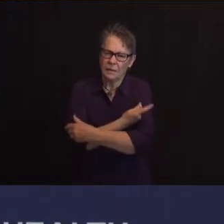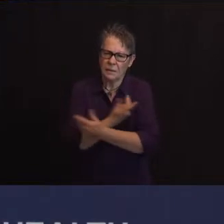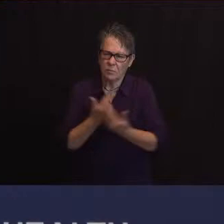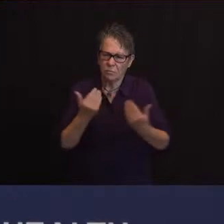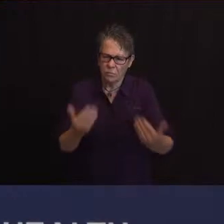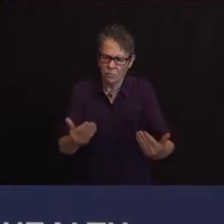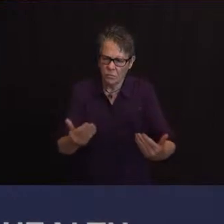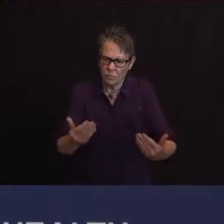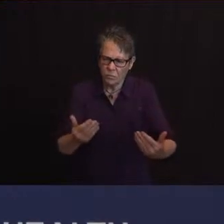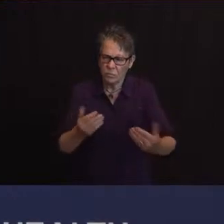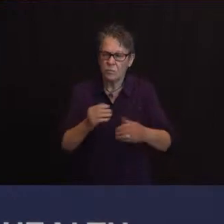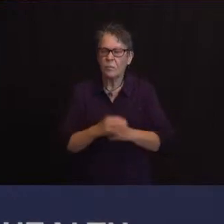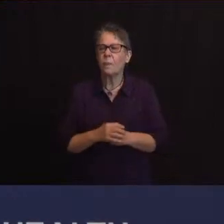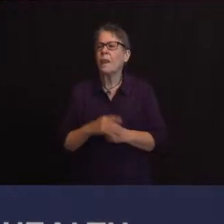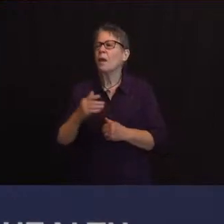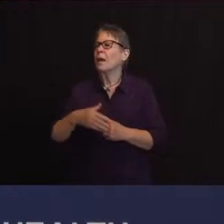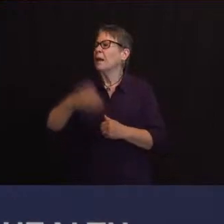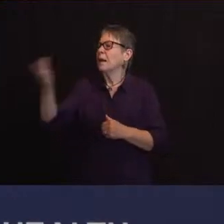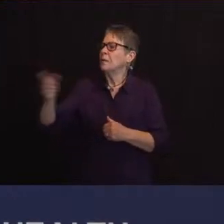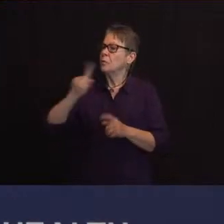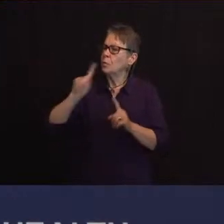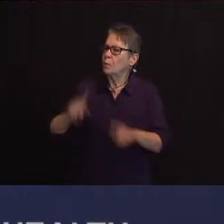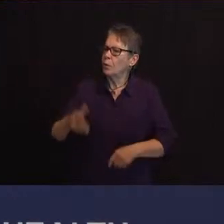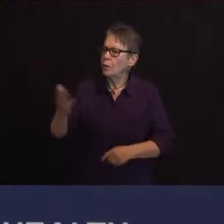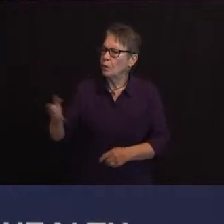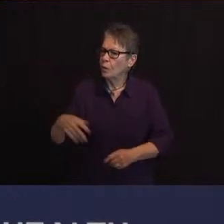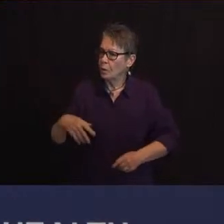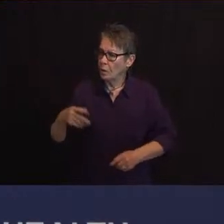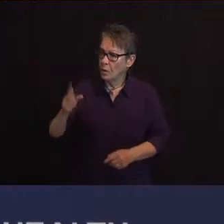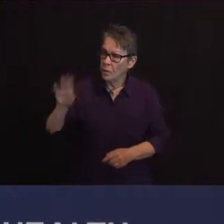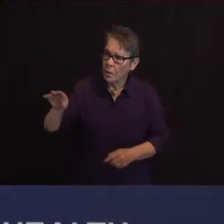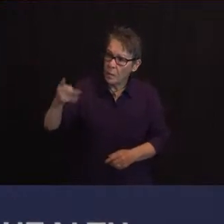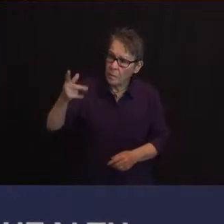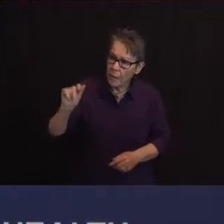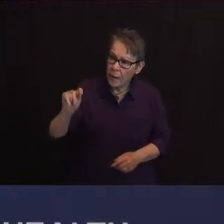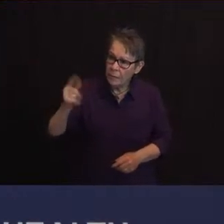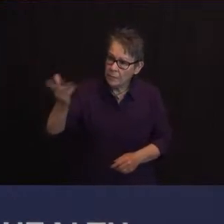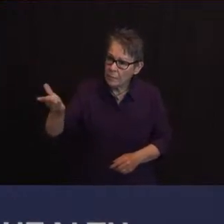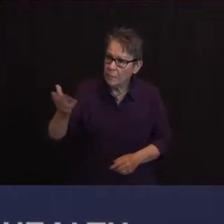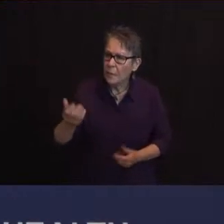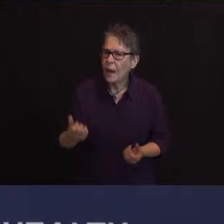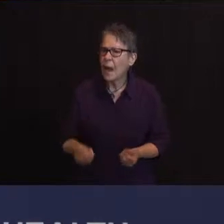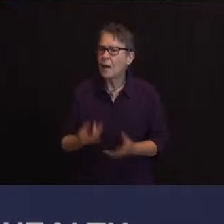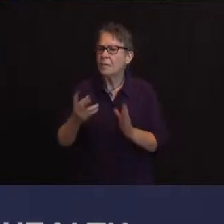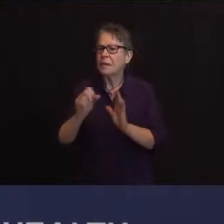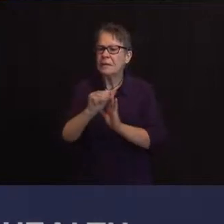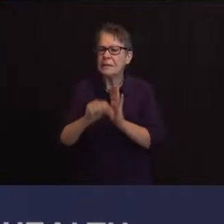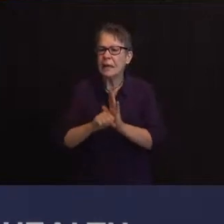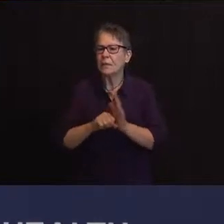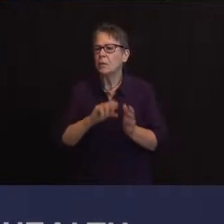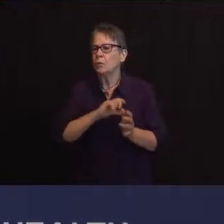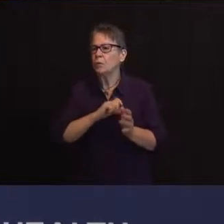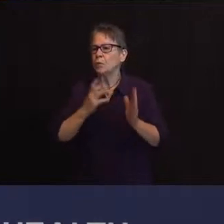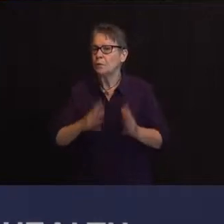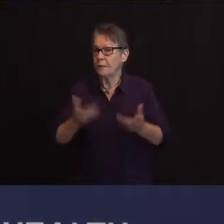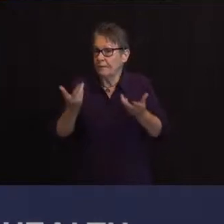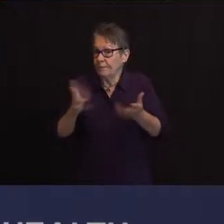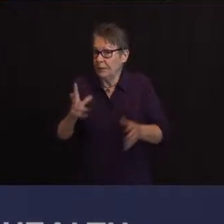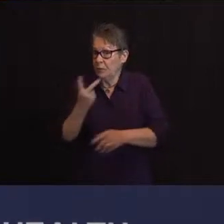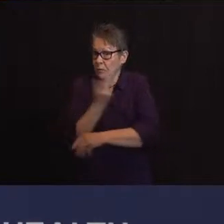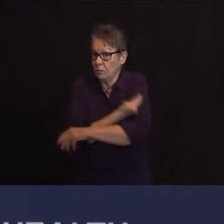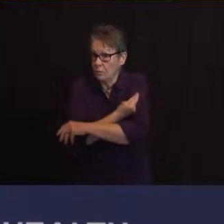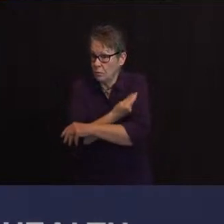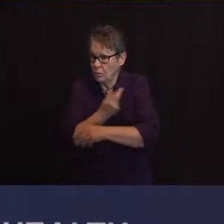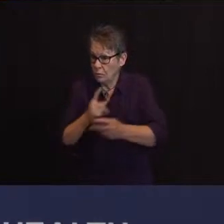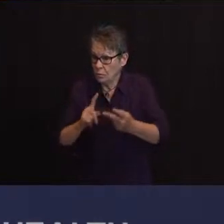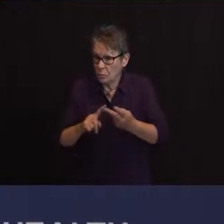Thank you. For the Colonel, how many state troopers have been fully vaccinated so far? Do you have the power to order your troopers to be